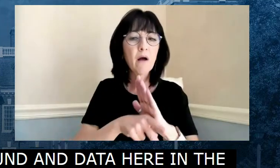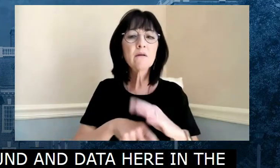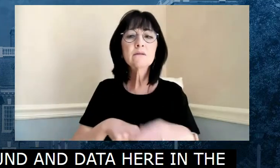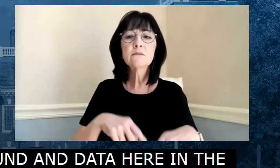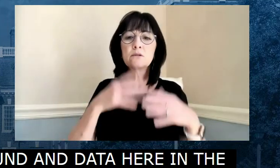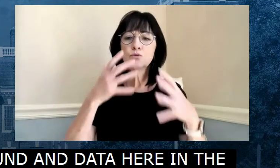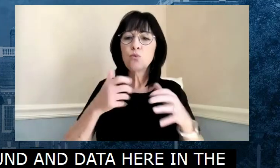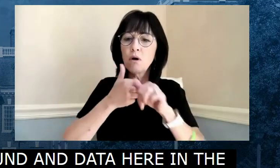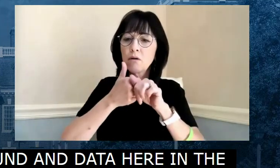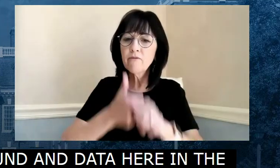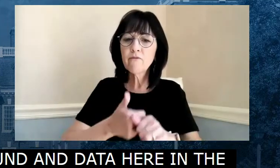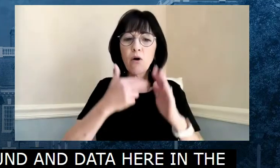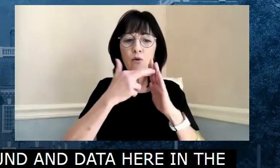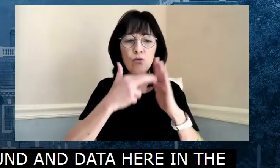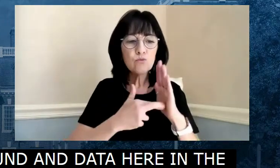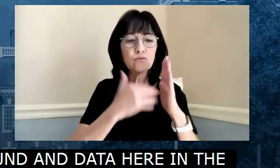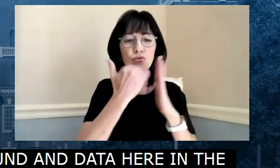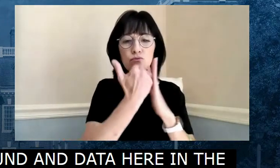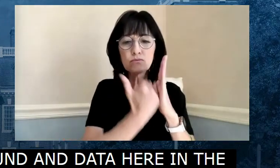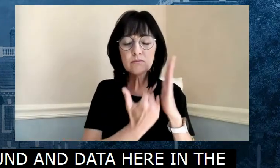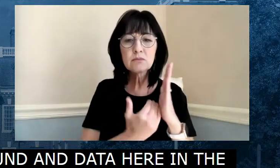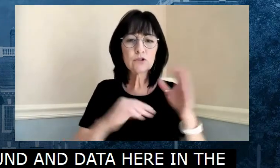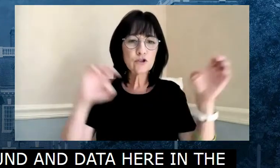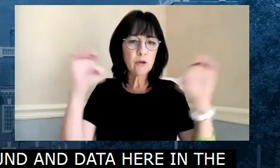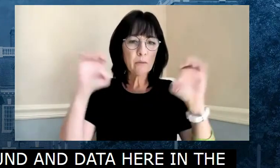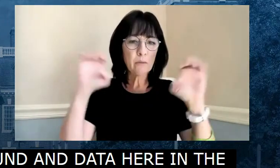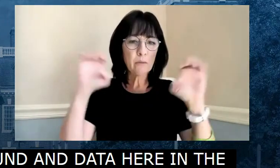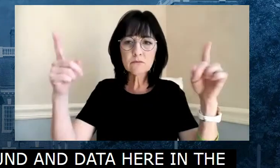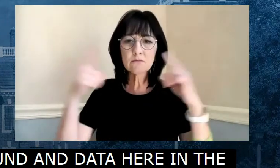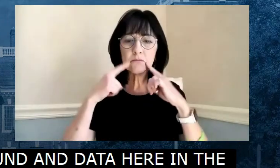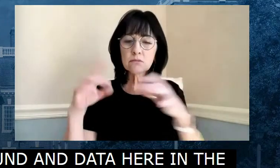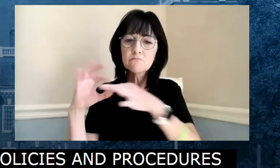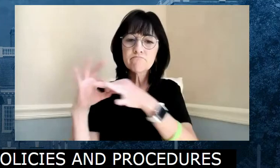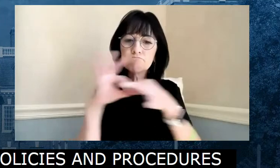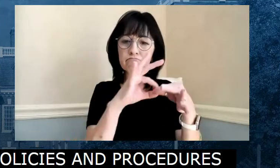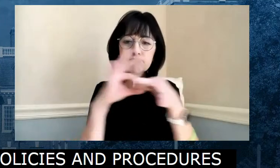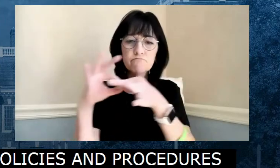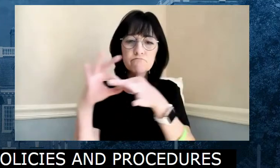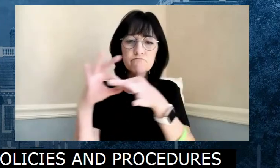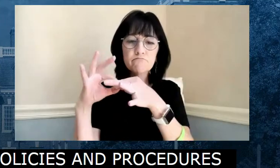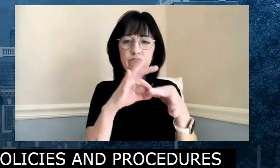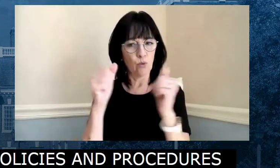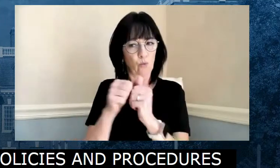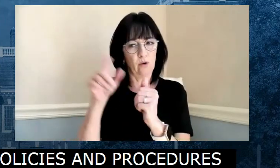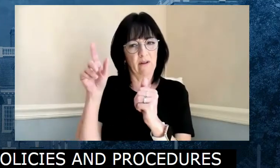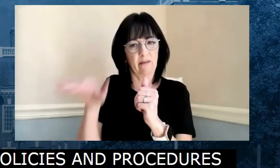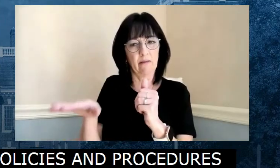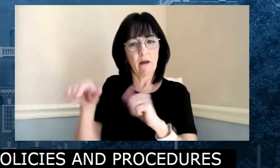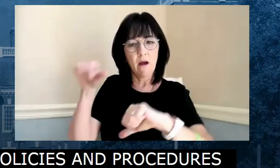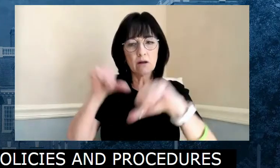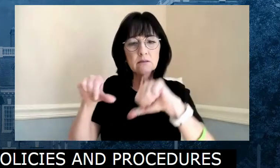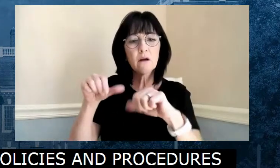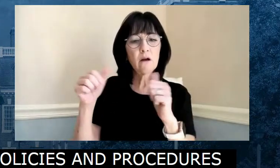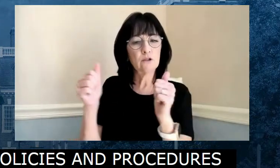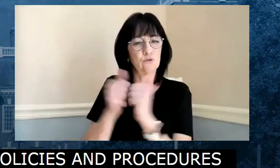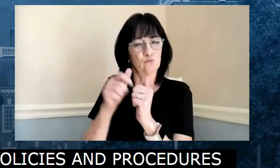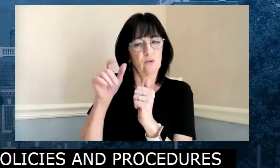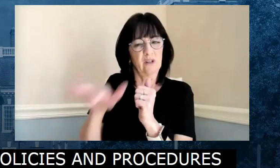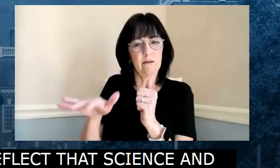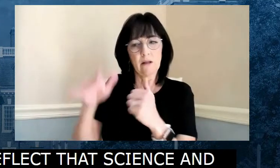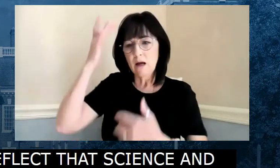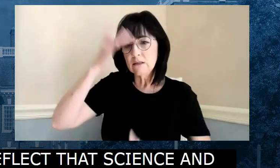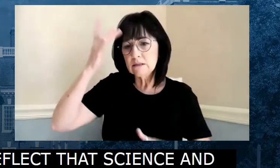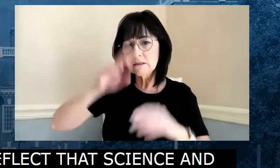procedures and emergency declarations that reflect that science and the guidance we're getting from the CDC